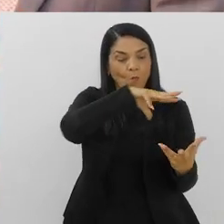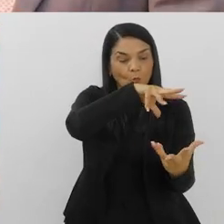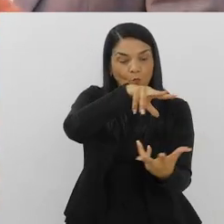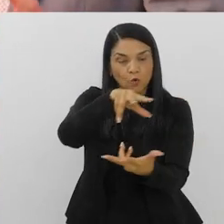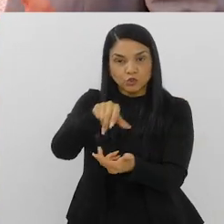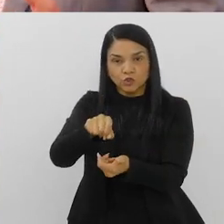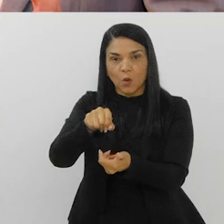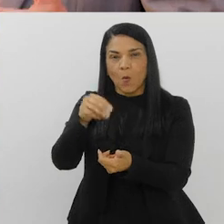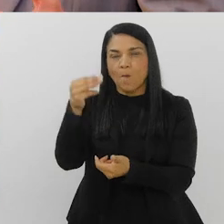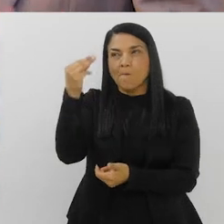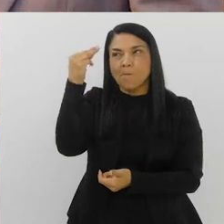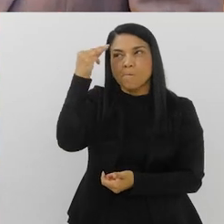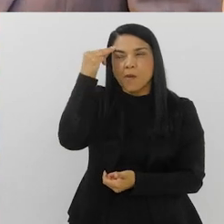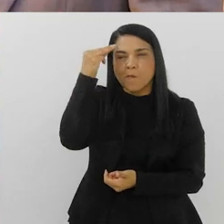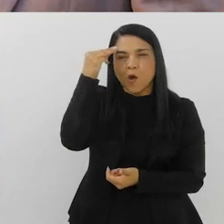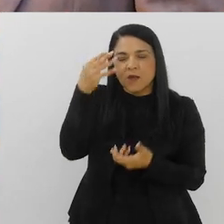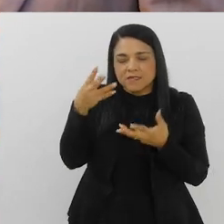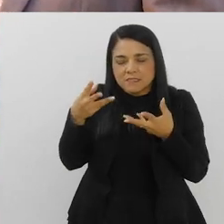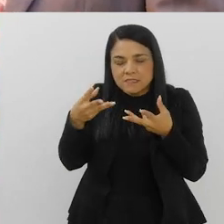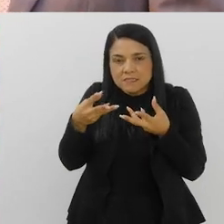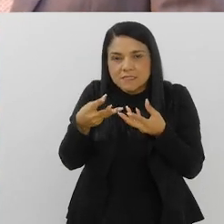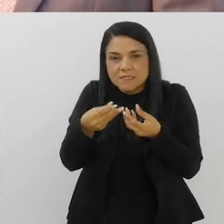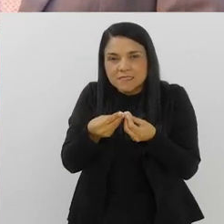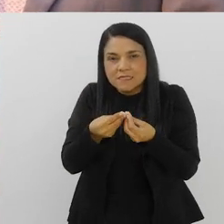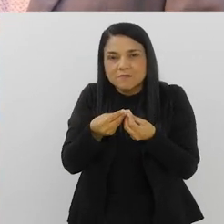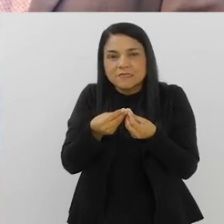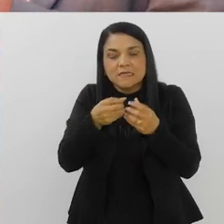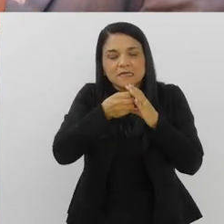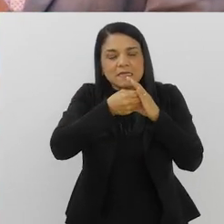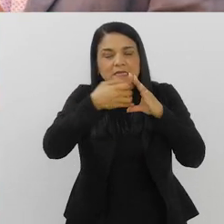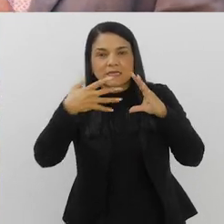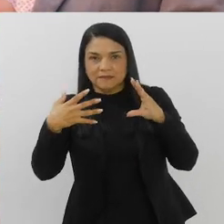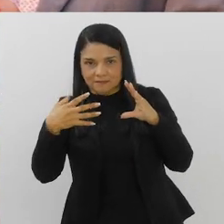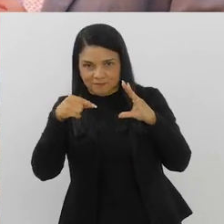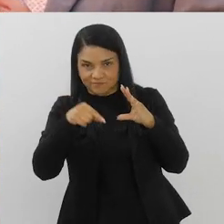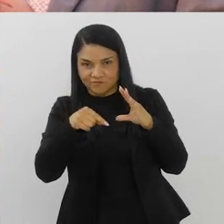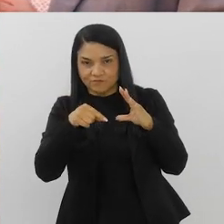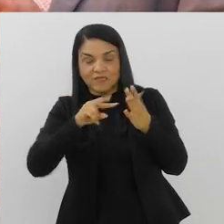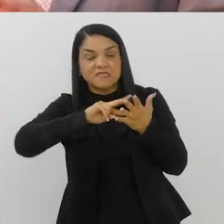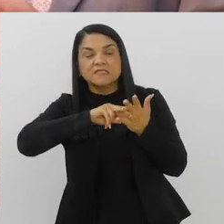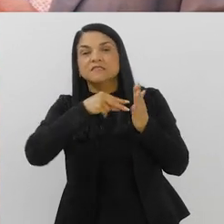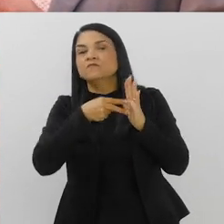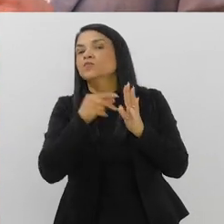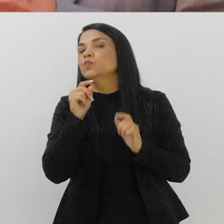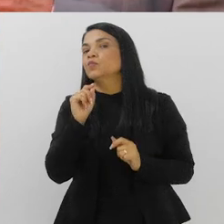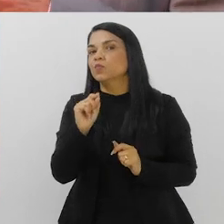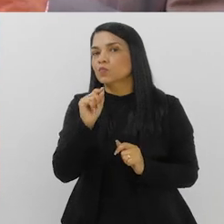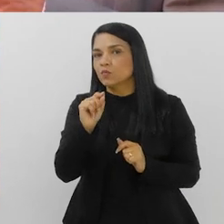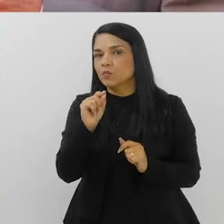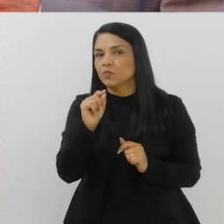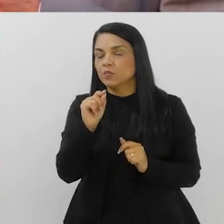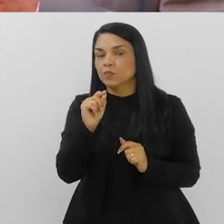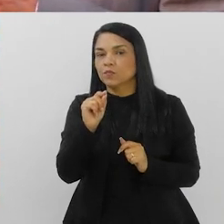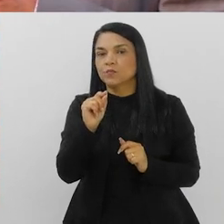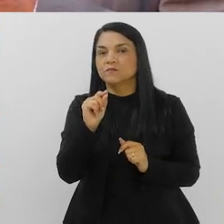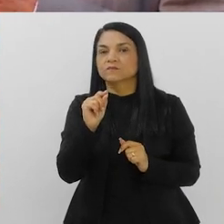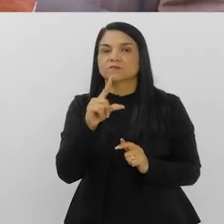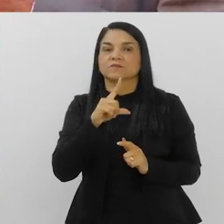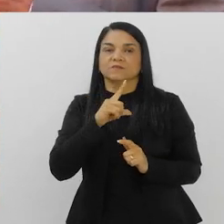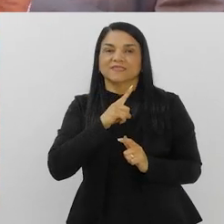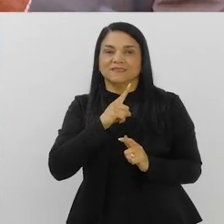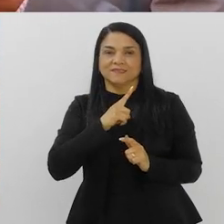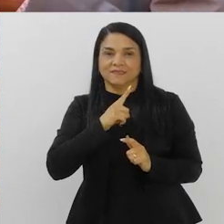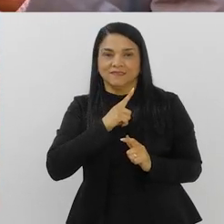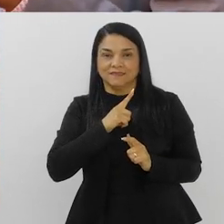category of sensitive What is a sensitive memory? is when